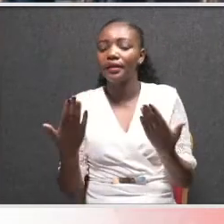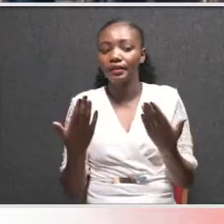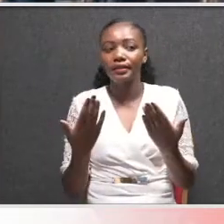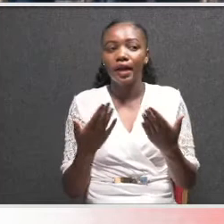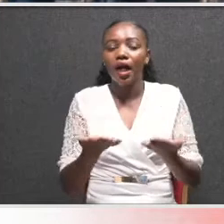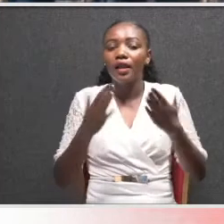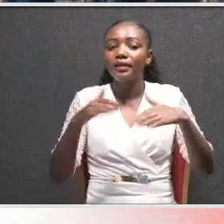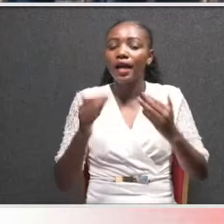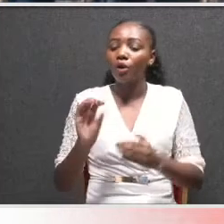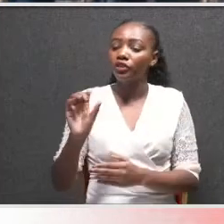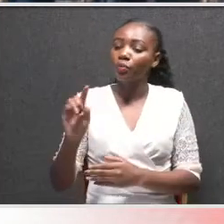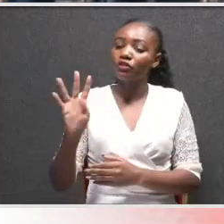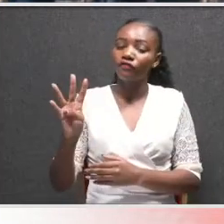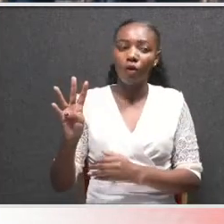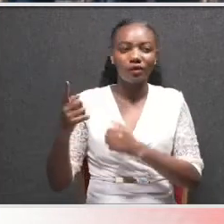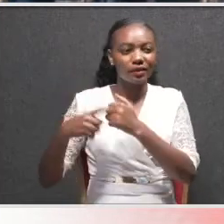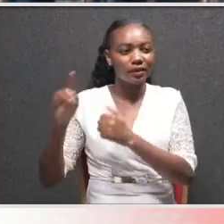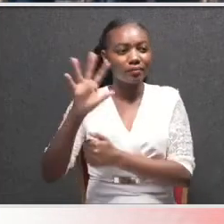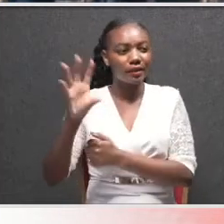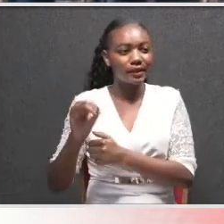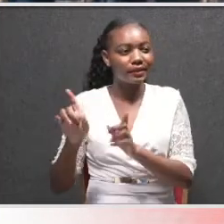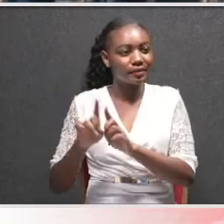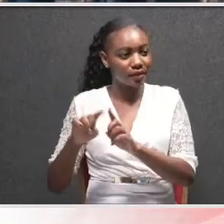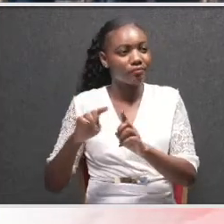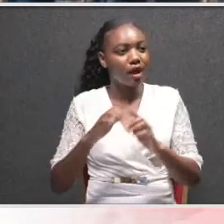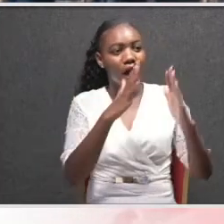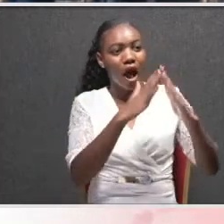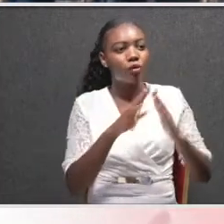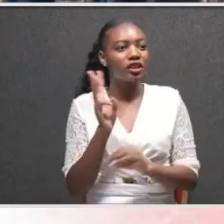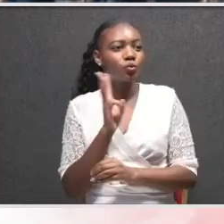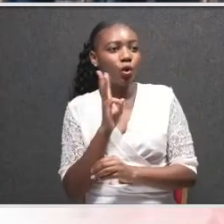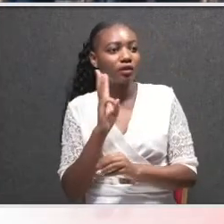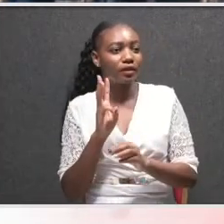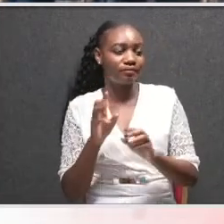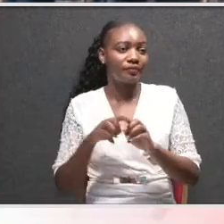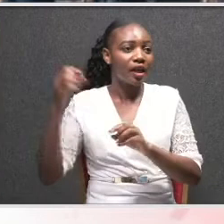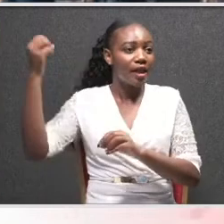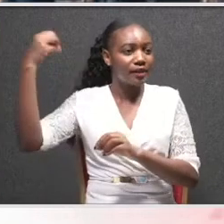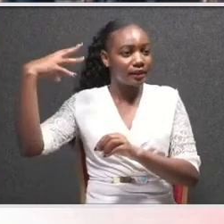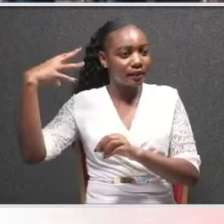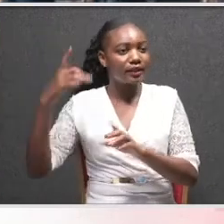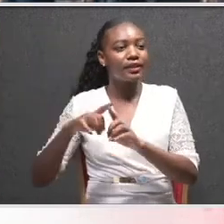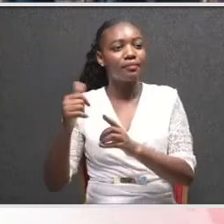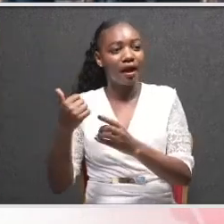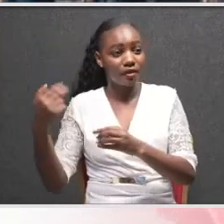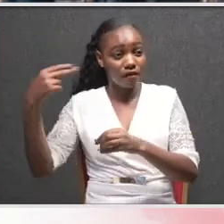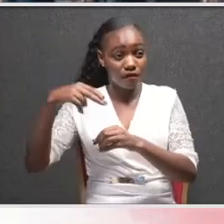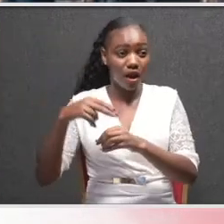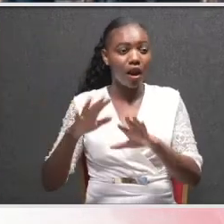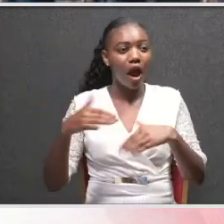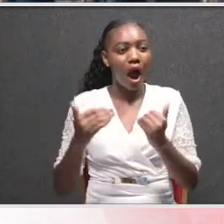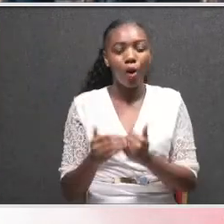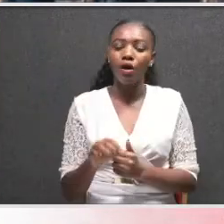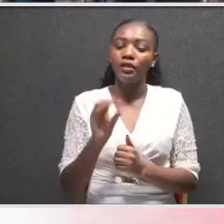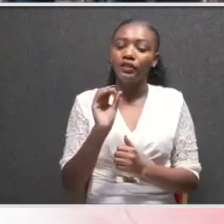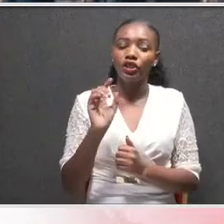rose by 0.46%, while housing, water, electricity, and other fuels index jumped